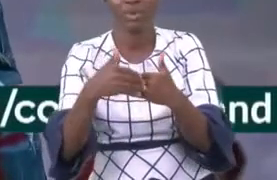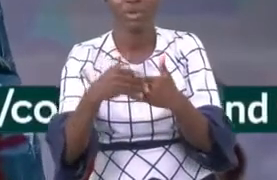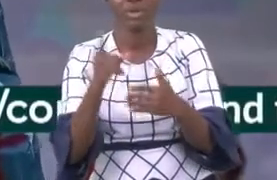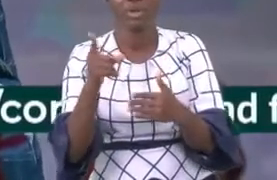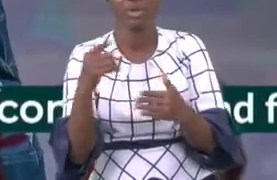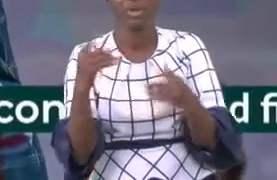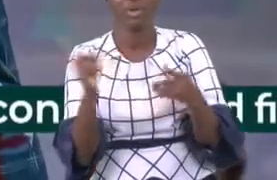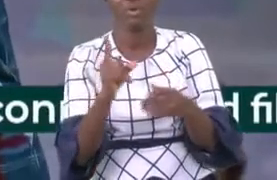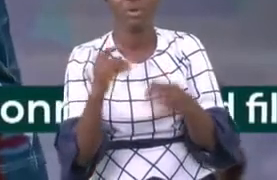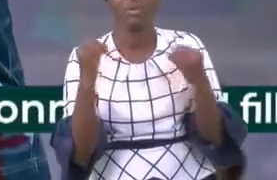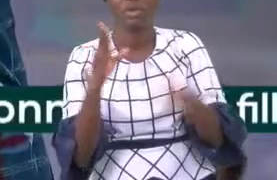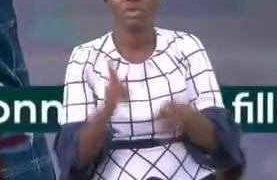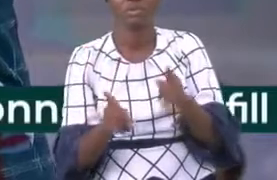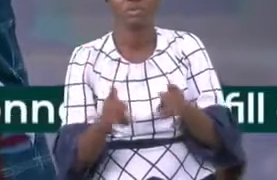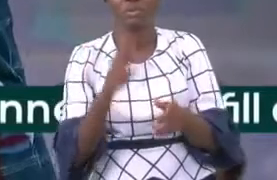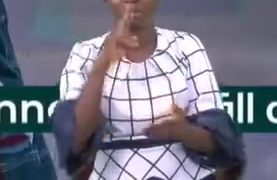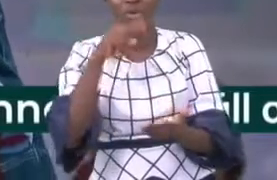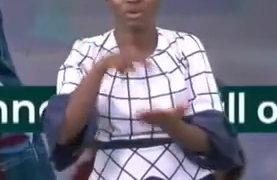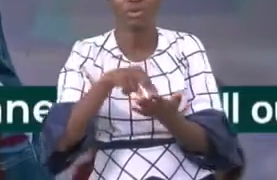Counselors, please